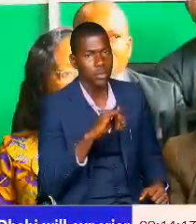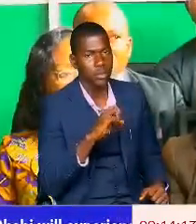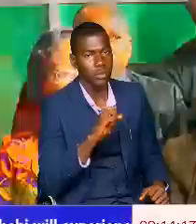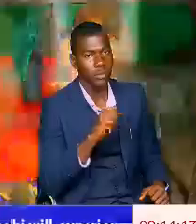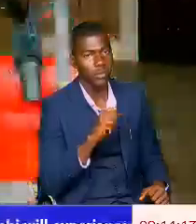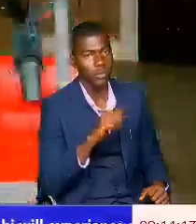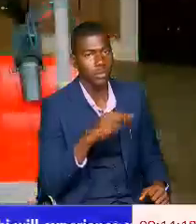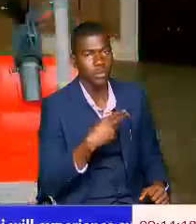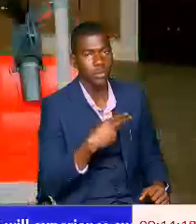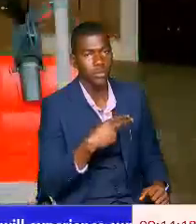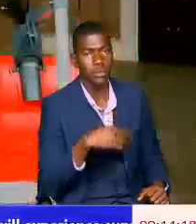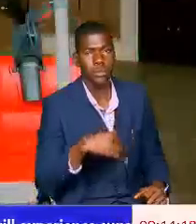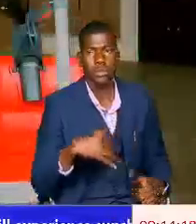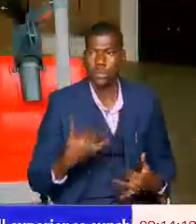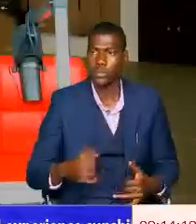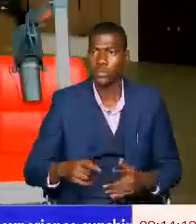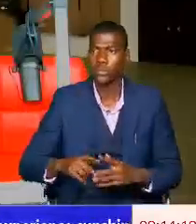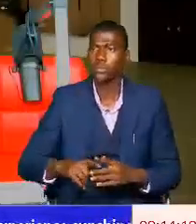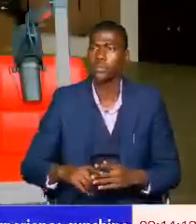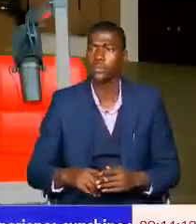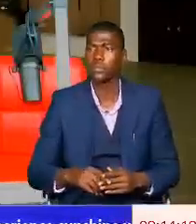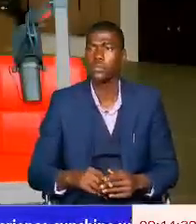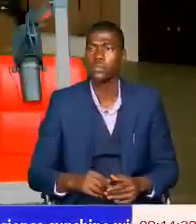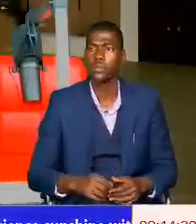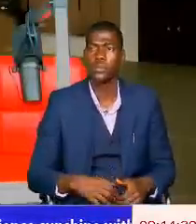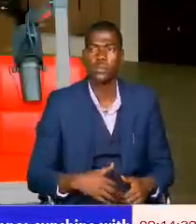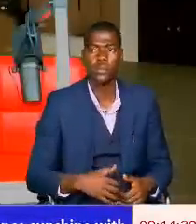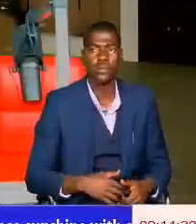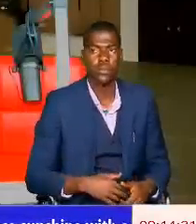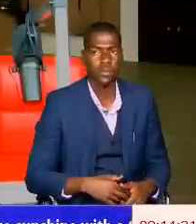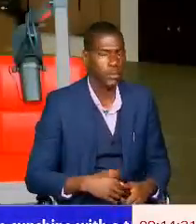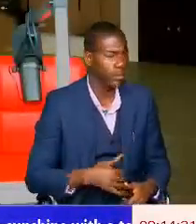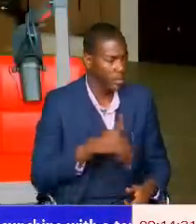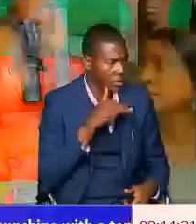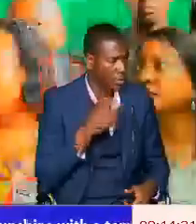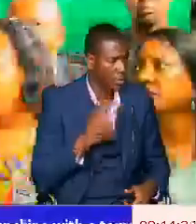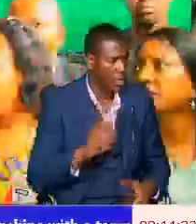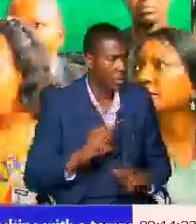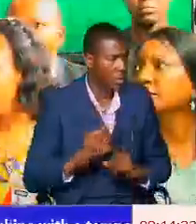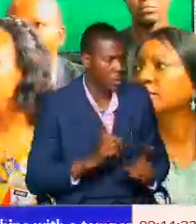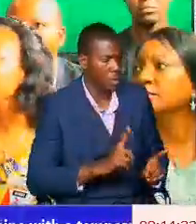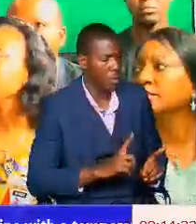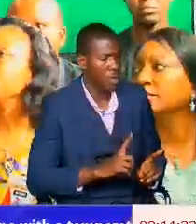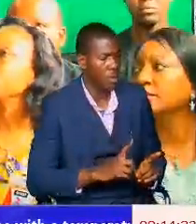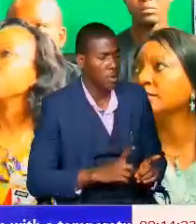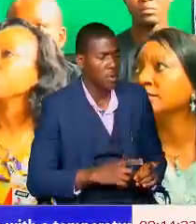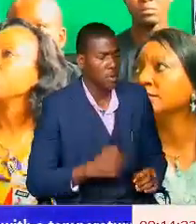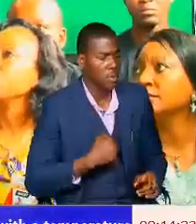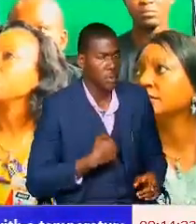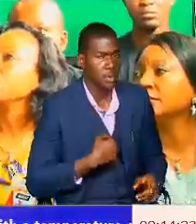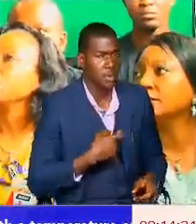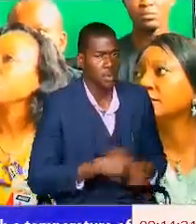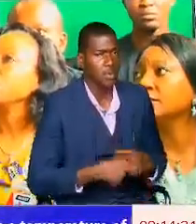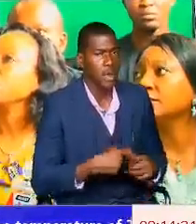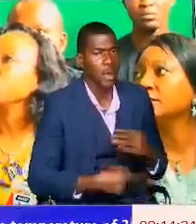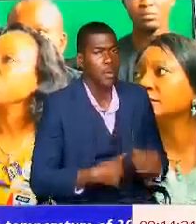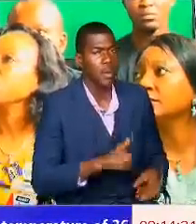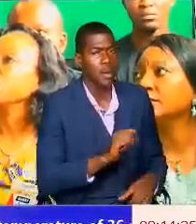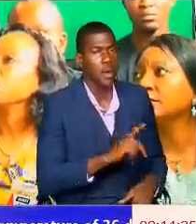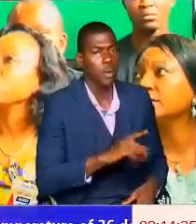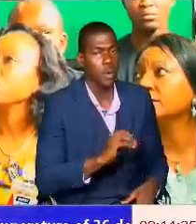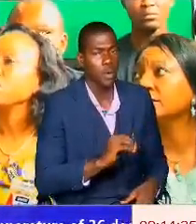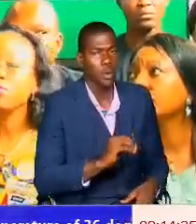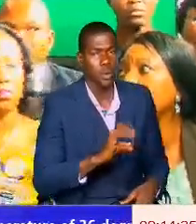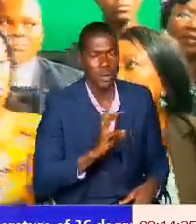go straight to the point because okay, time, no day. Okay, welcome, sir. Yesterday I came. My case is a case of Apo 6. You